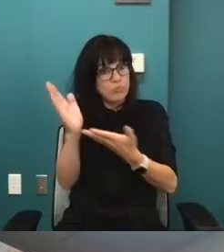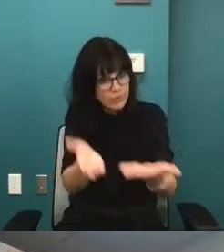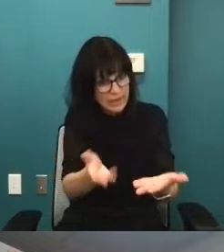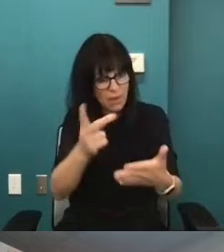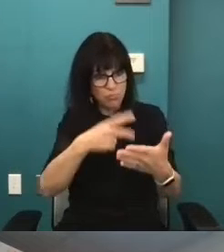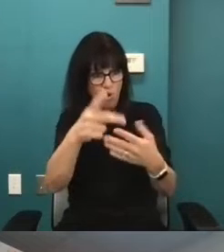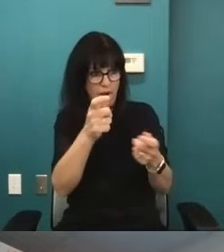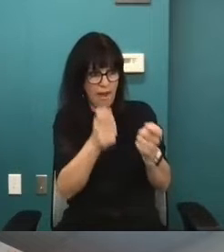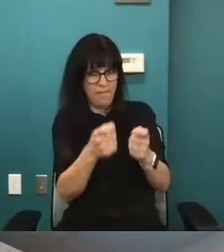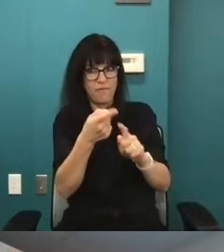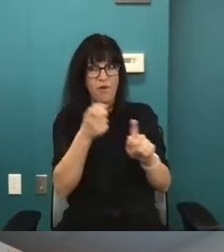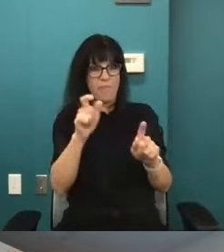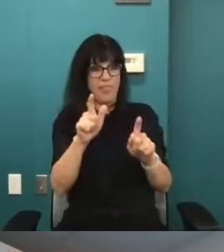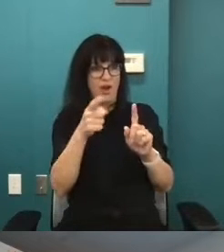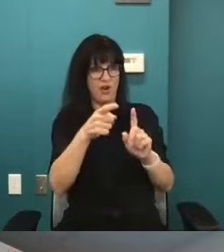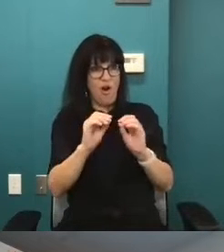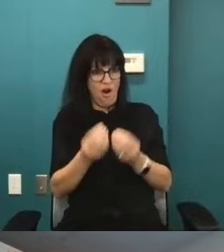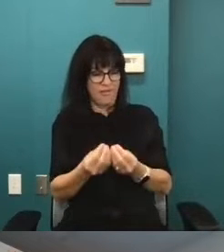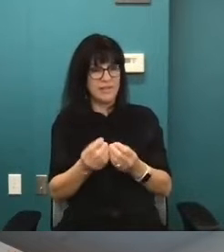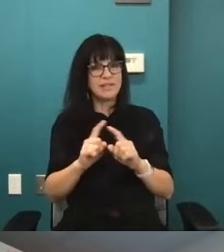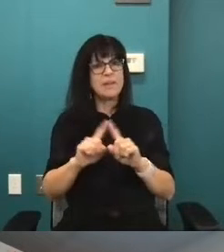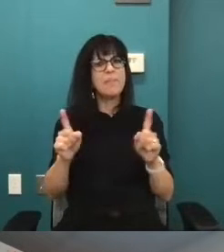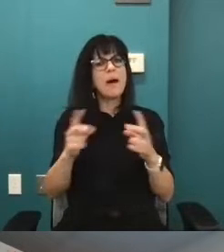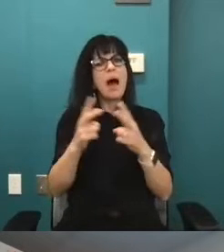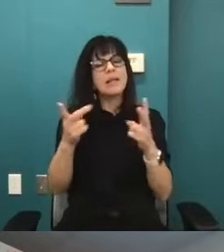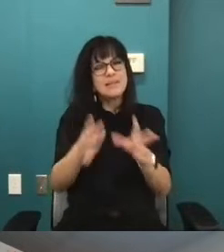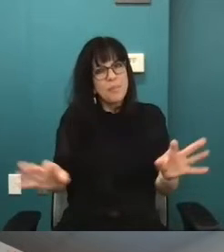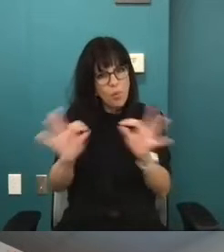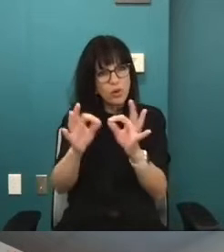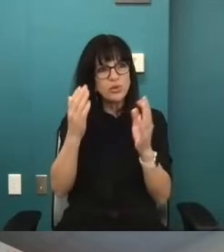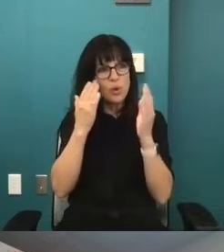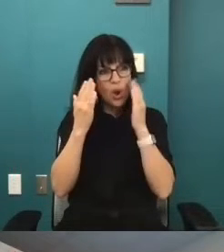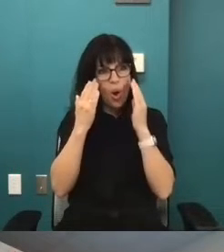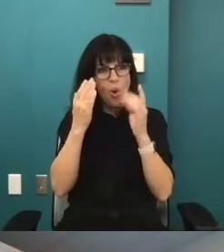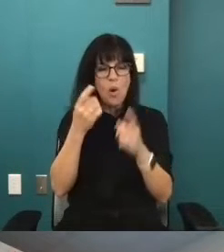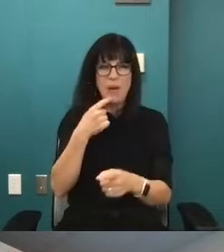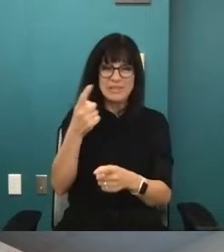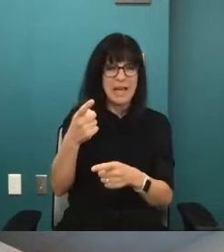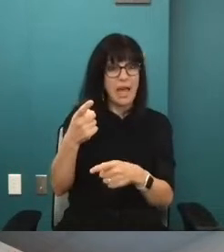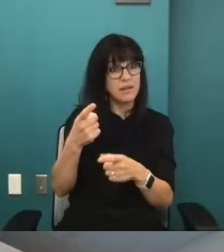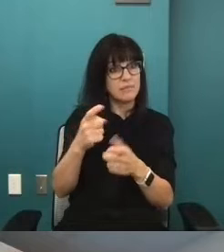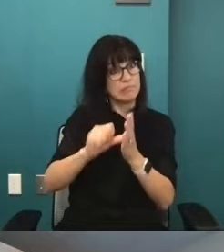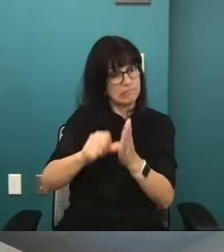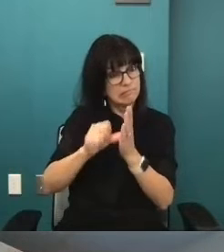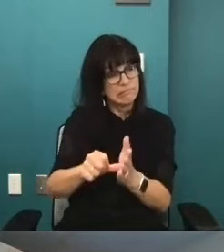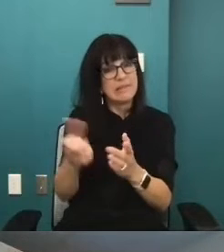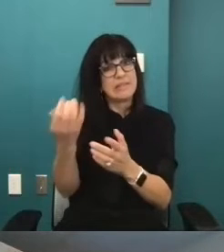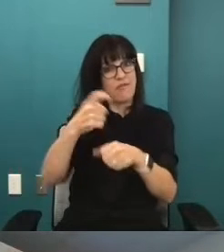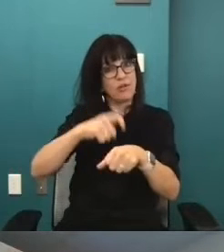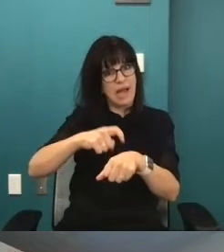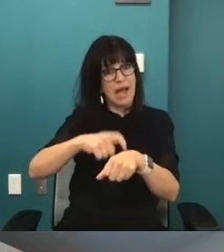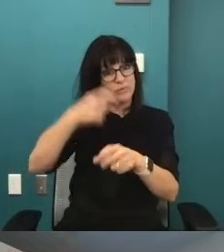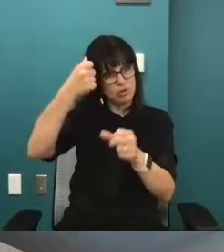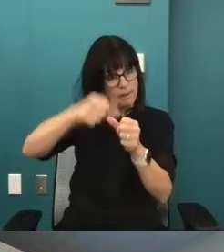them from their office. It's really important to note, and I'm going to say this probably 5 times just so we remember, that